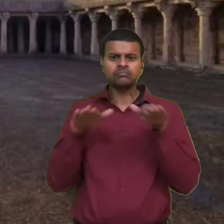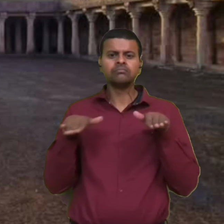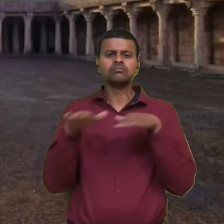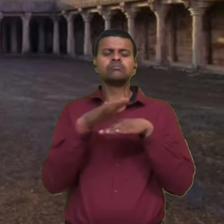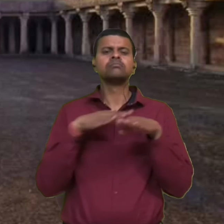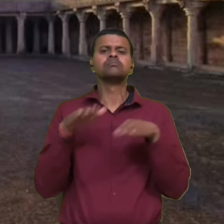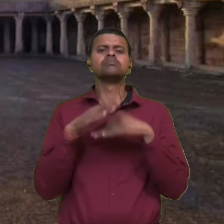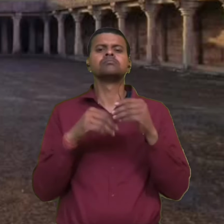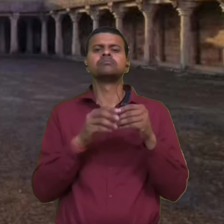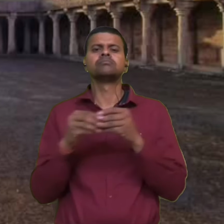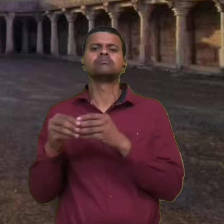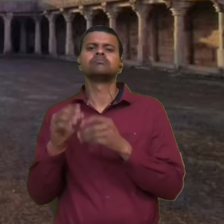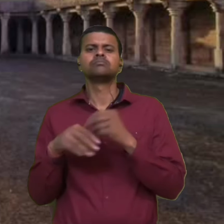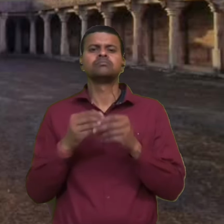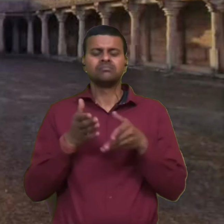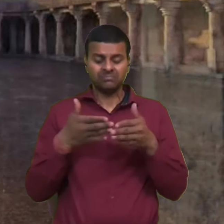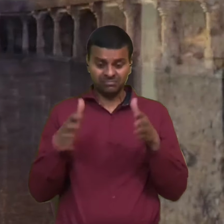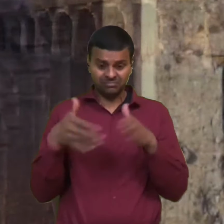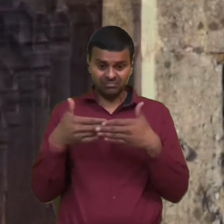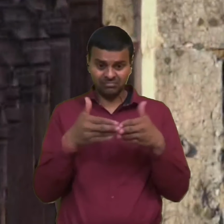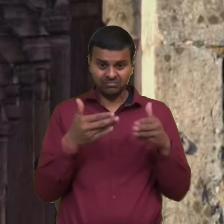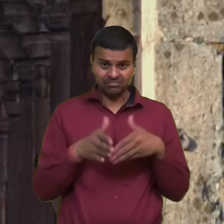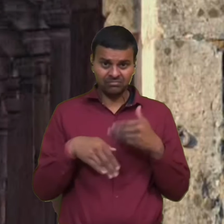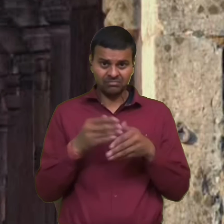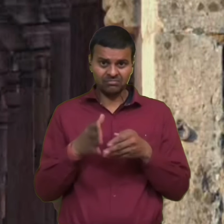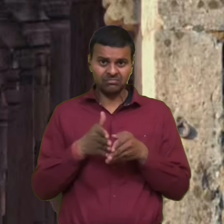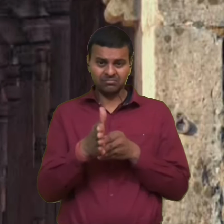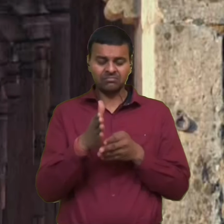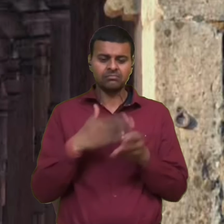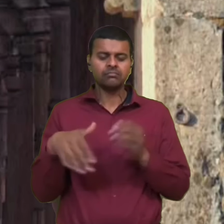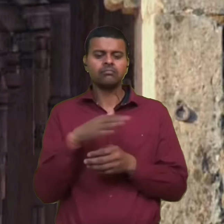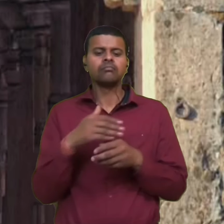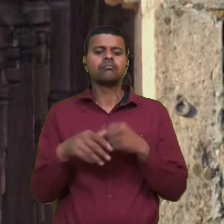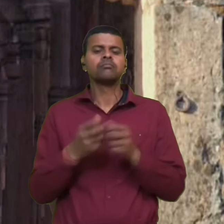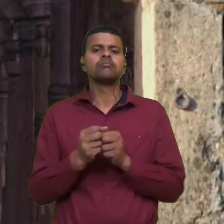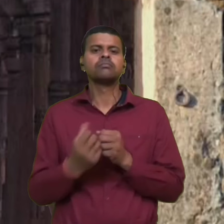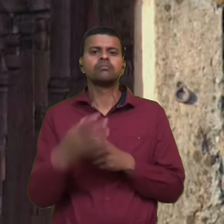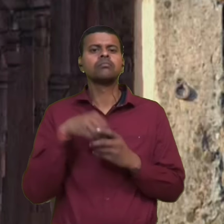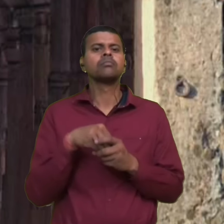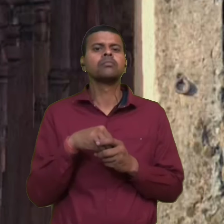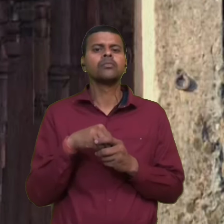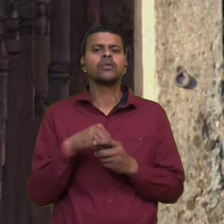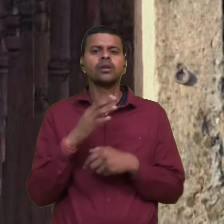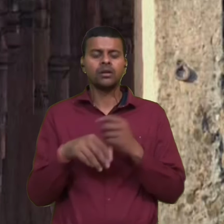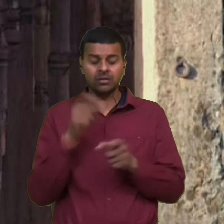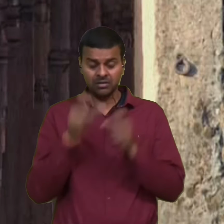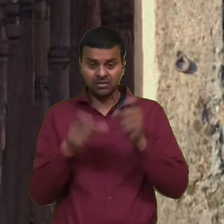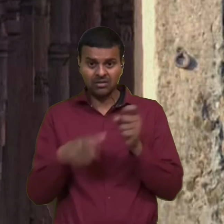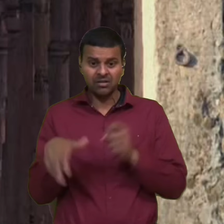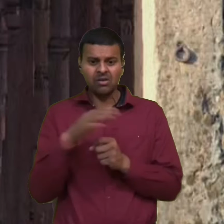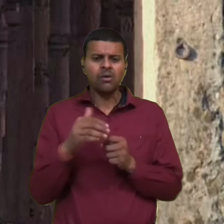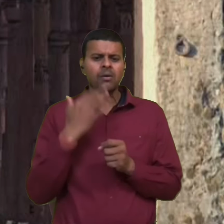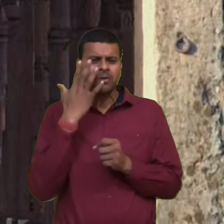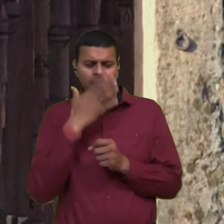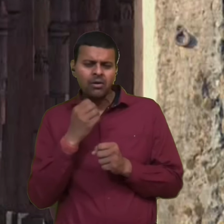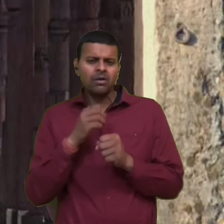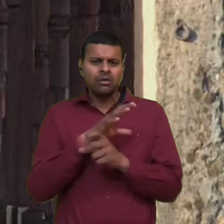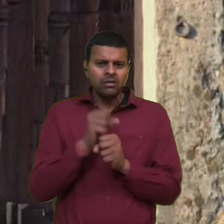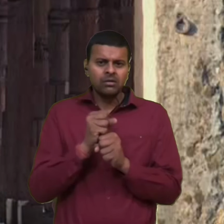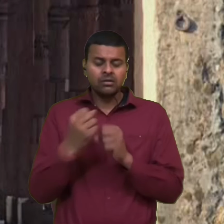four aisles on the west. The interior pillars and roof are in the local style. The western